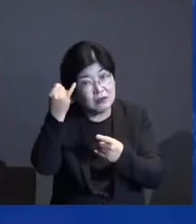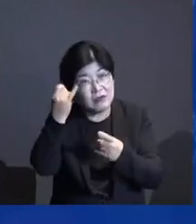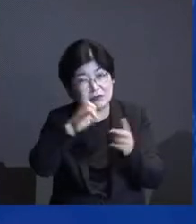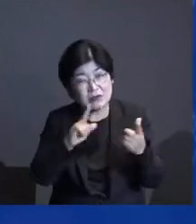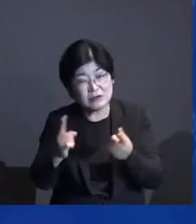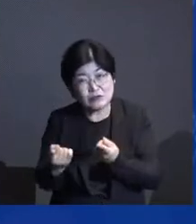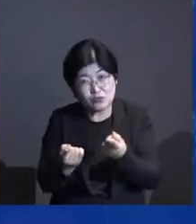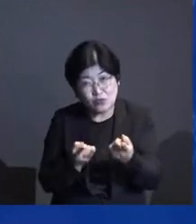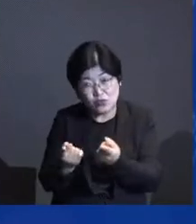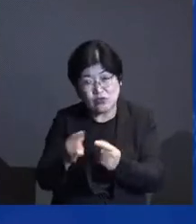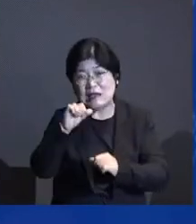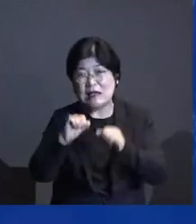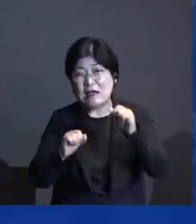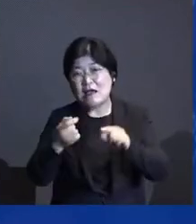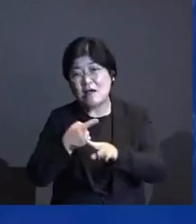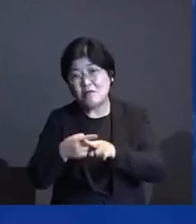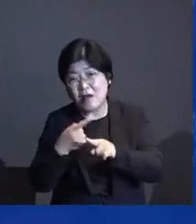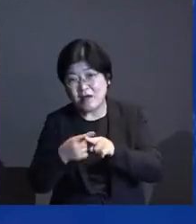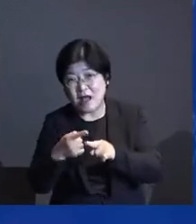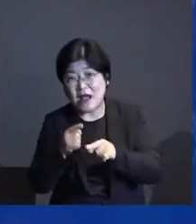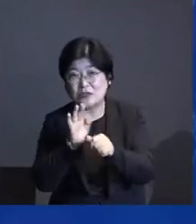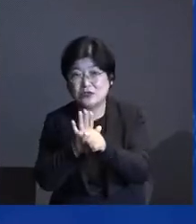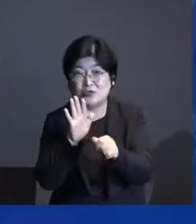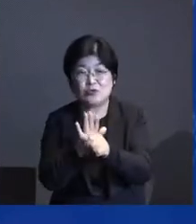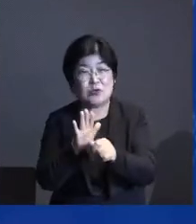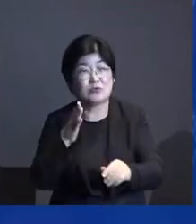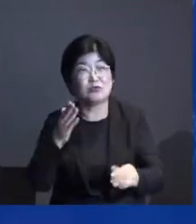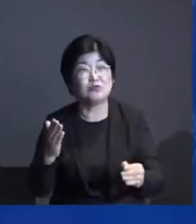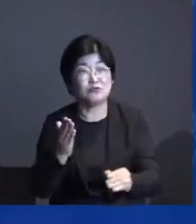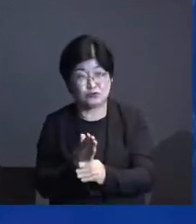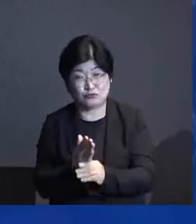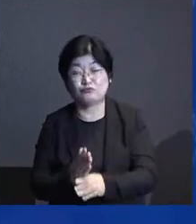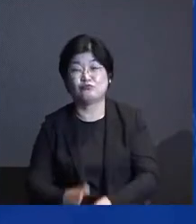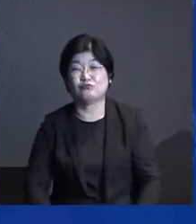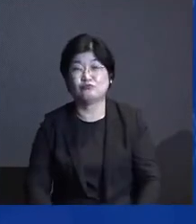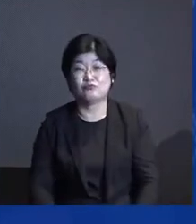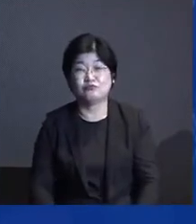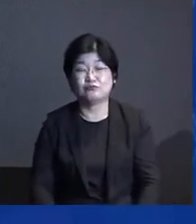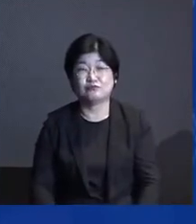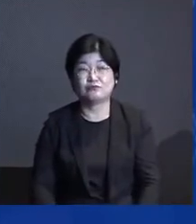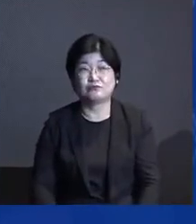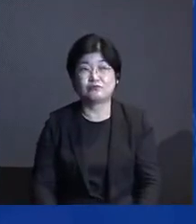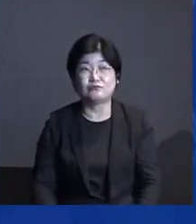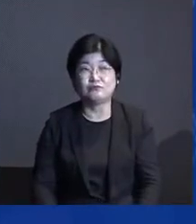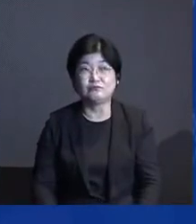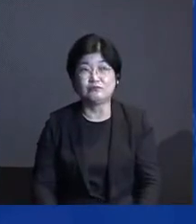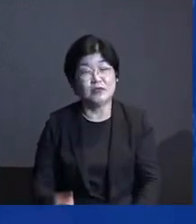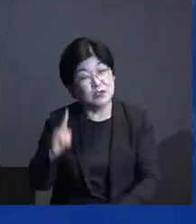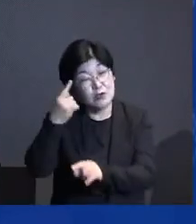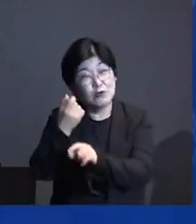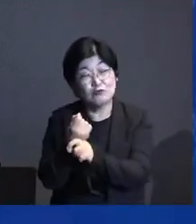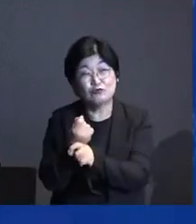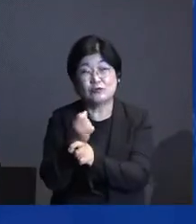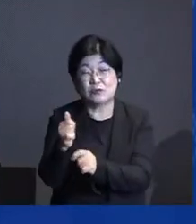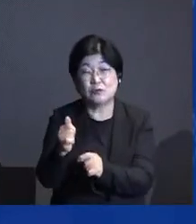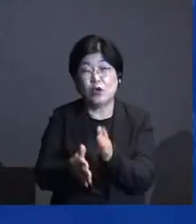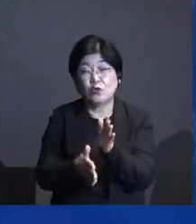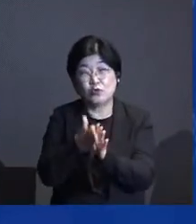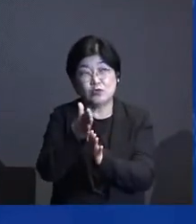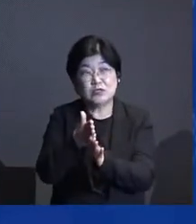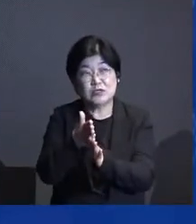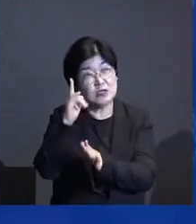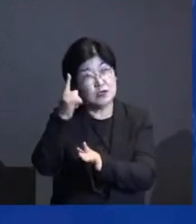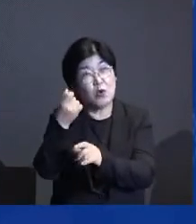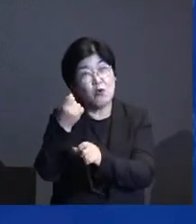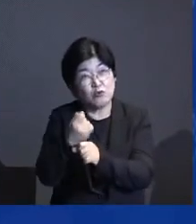and European level as well. She has a background in sociology and urban studies at the University of Vienna, and she